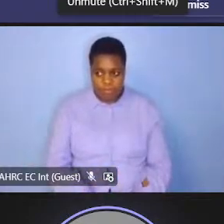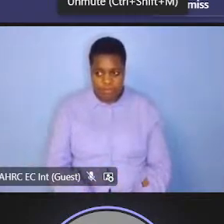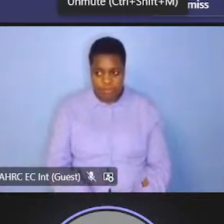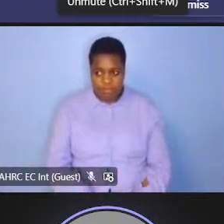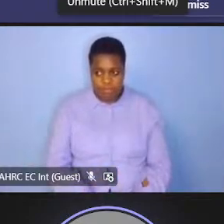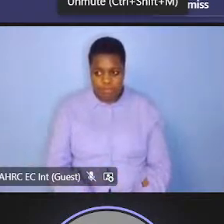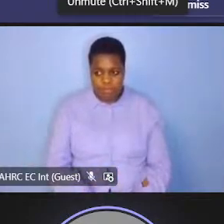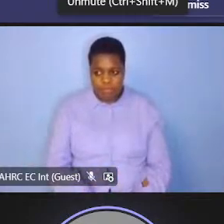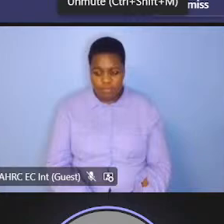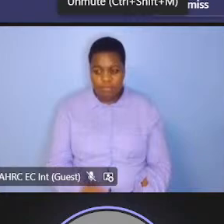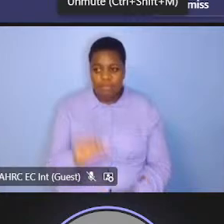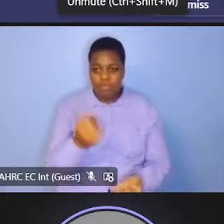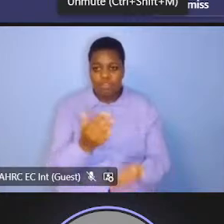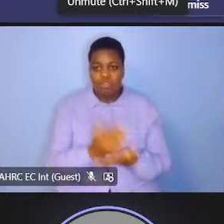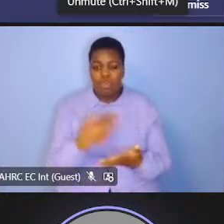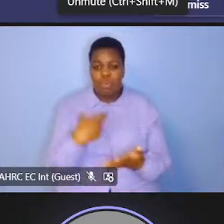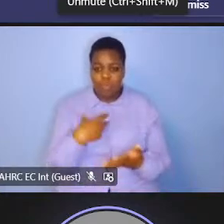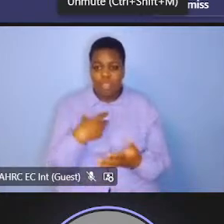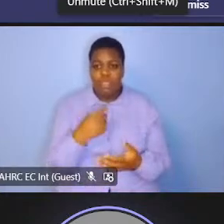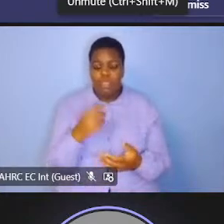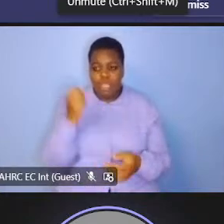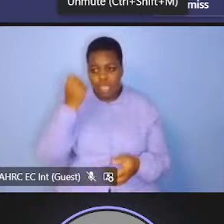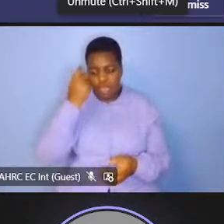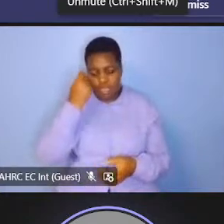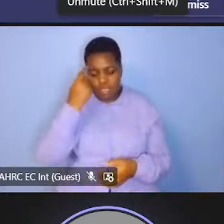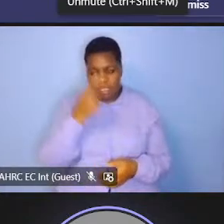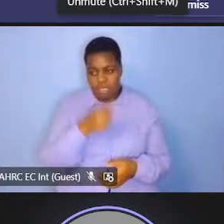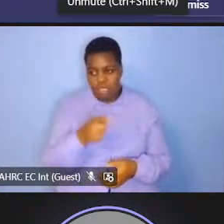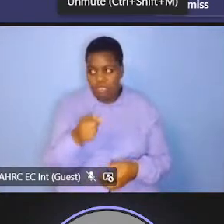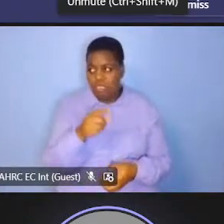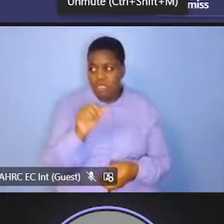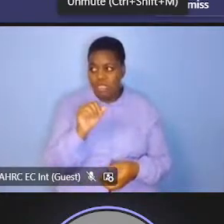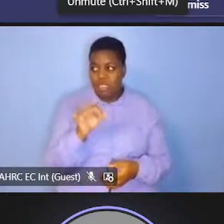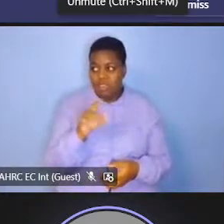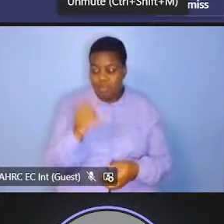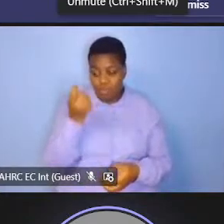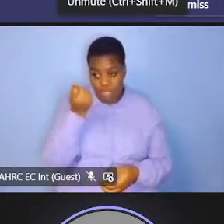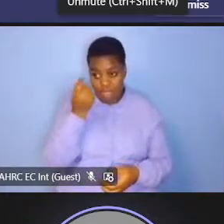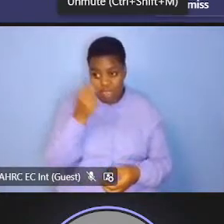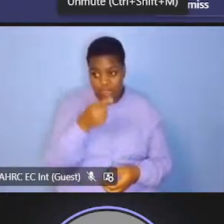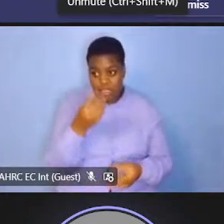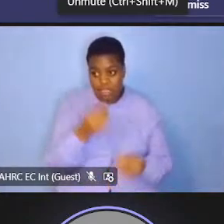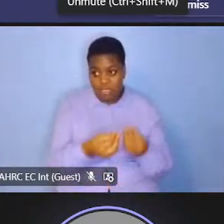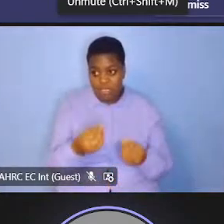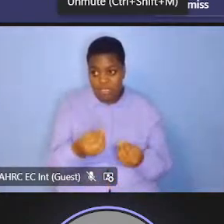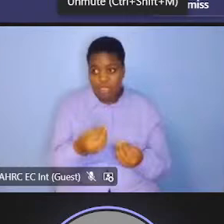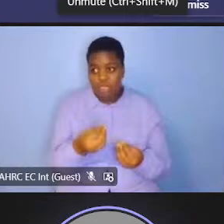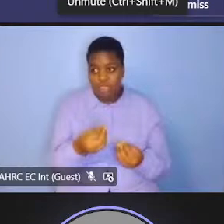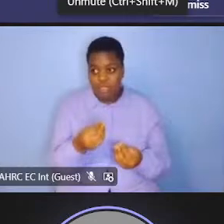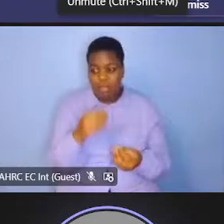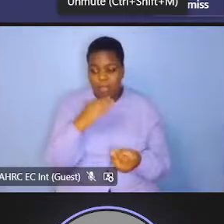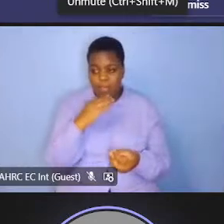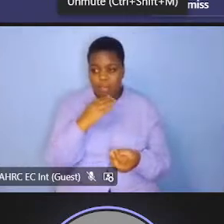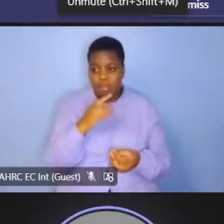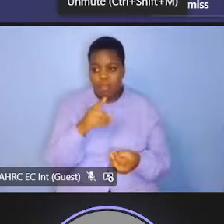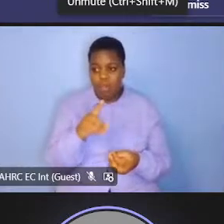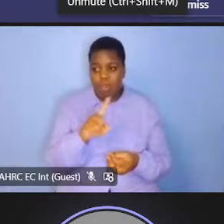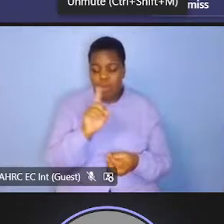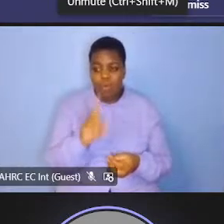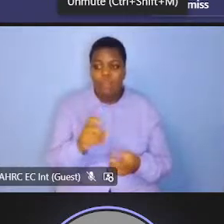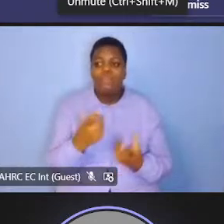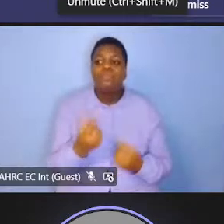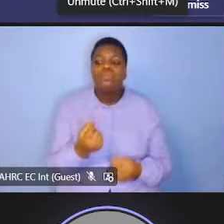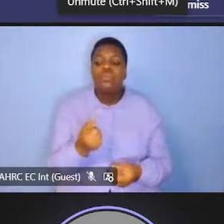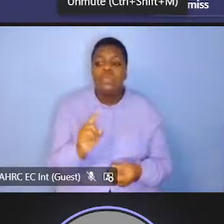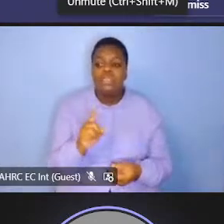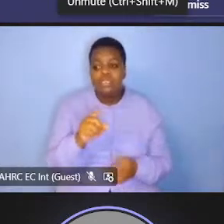to say we need to put ourselves in their shoes. If we were in their shoes, what would we have done? That's a question that the Department